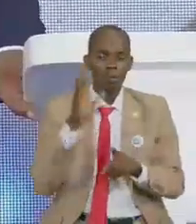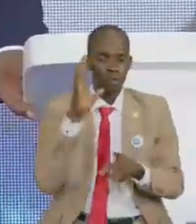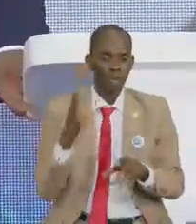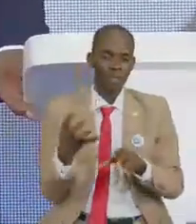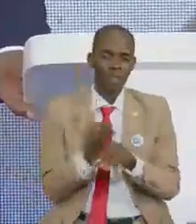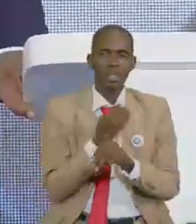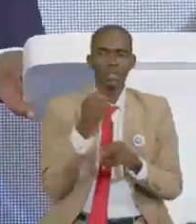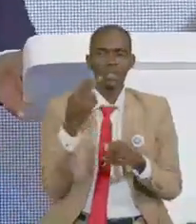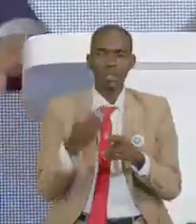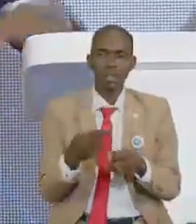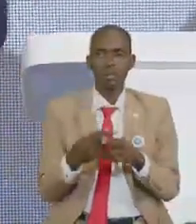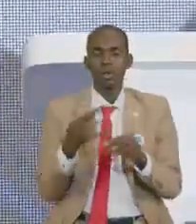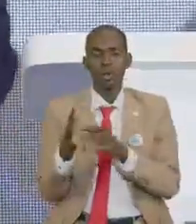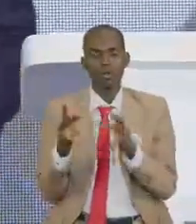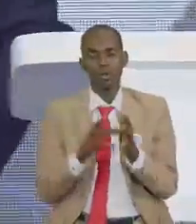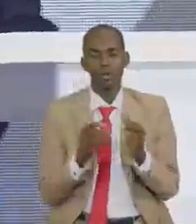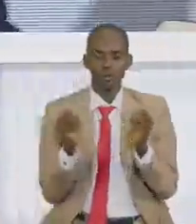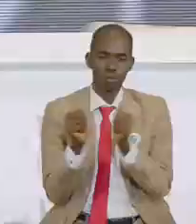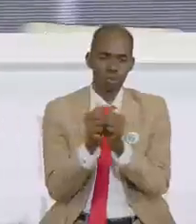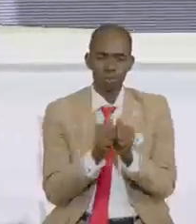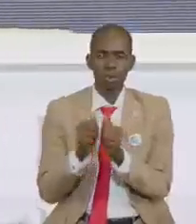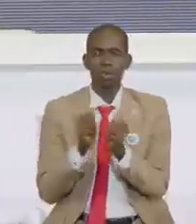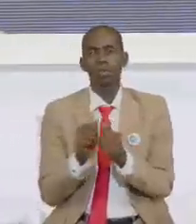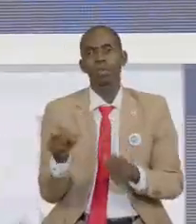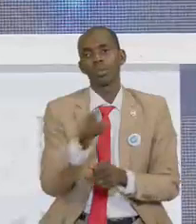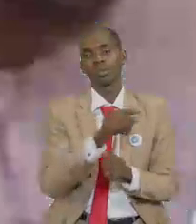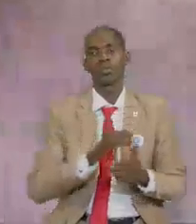of Jesus with you.